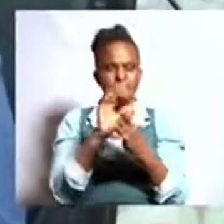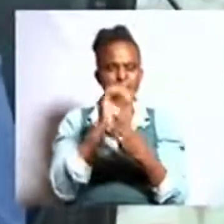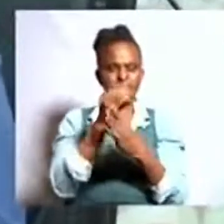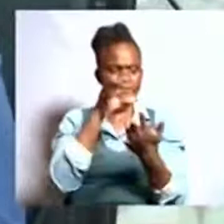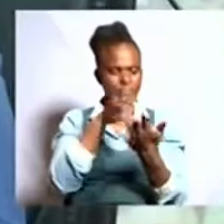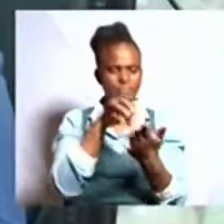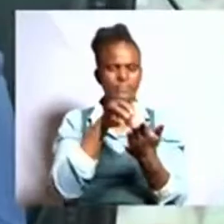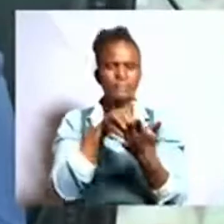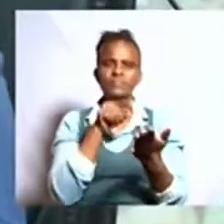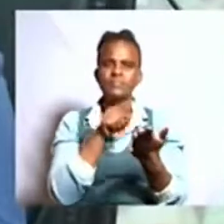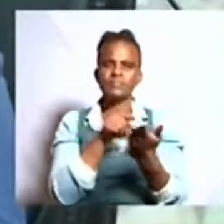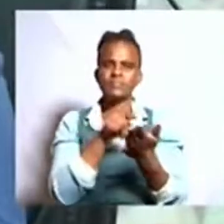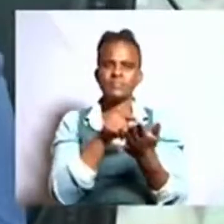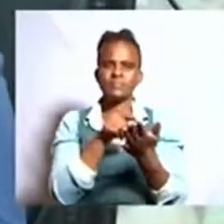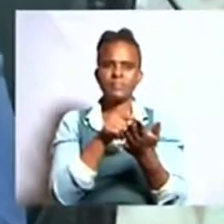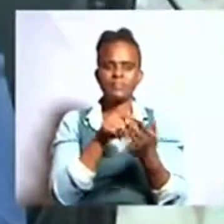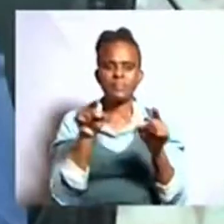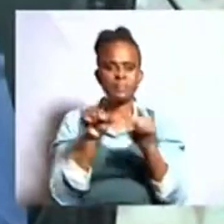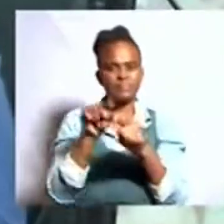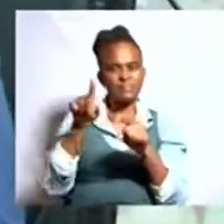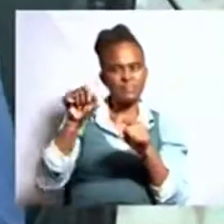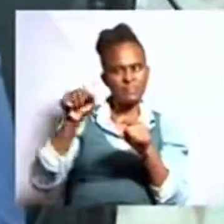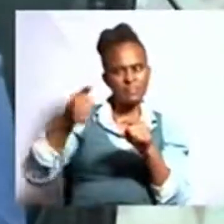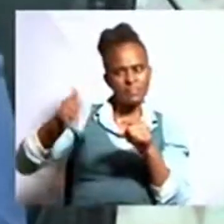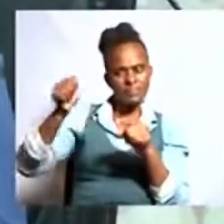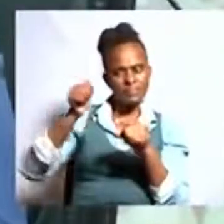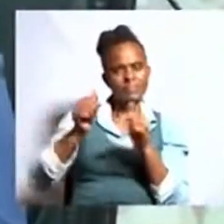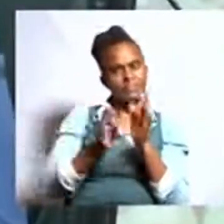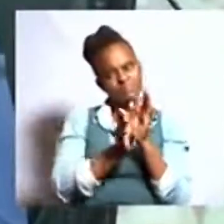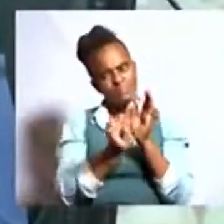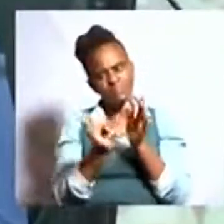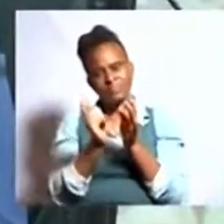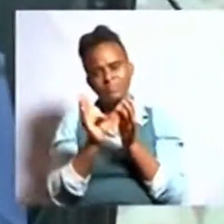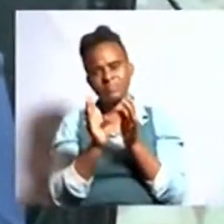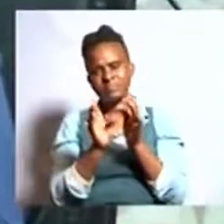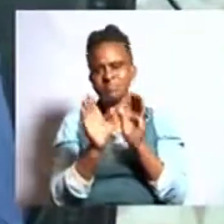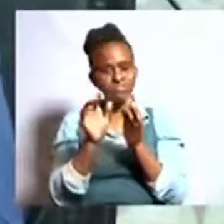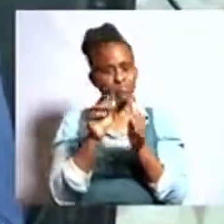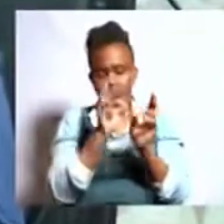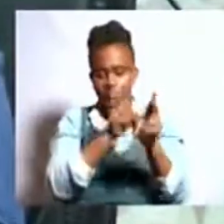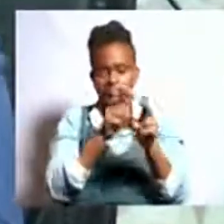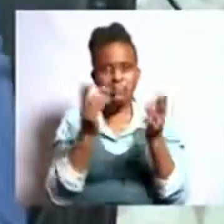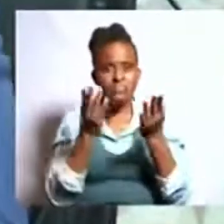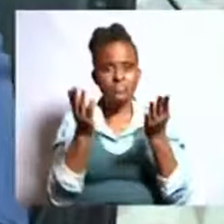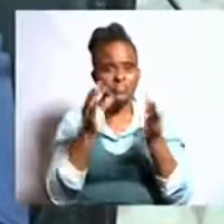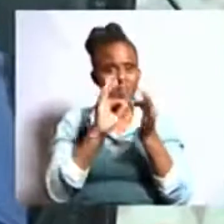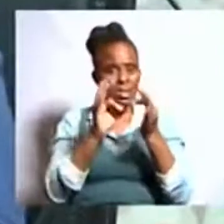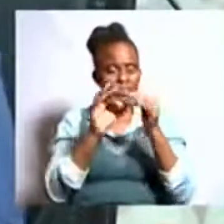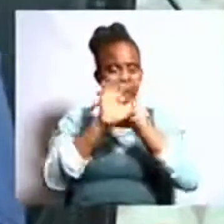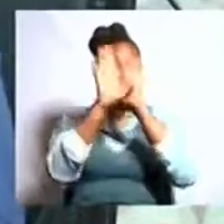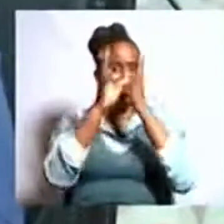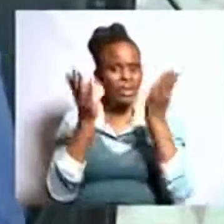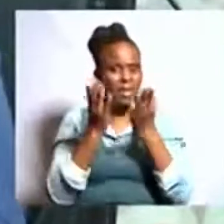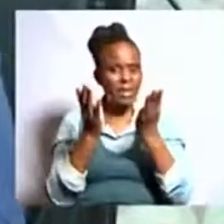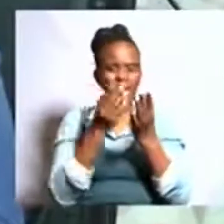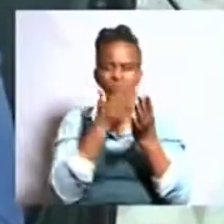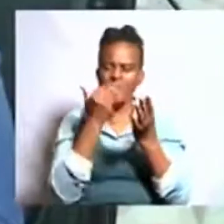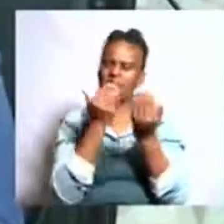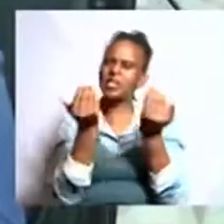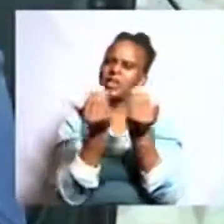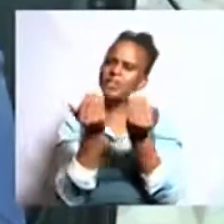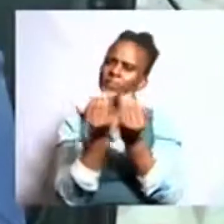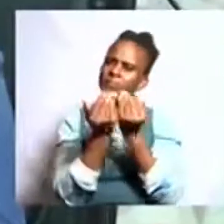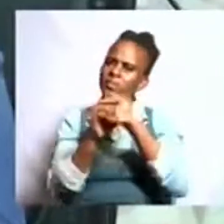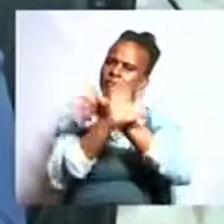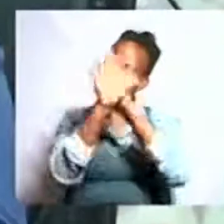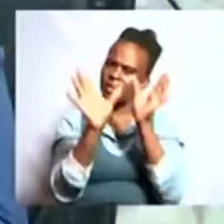matter. And PS seems to have dodged that issue. Say that, okay, if something wasn't clear, why didn't you seek clarity on